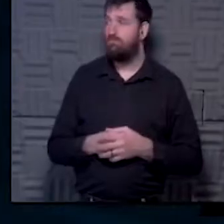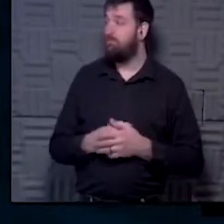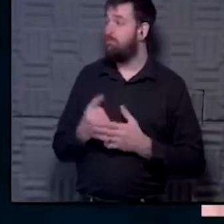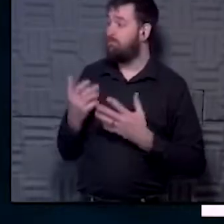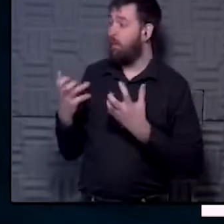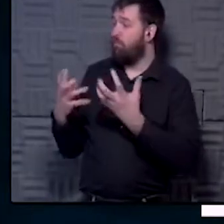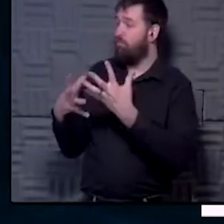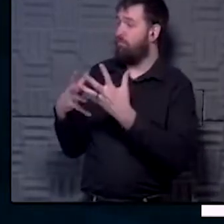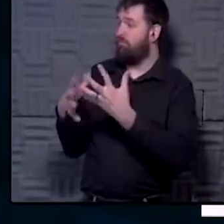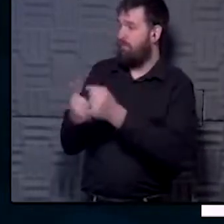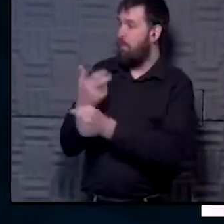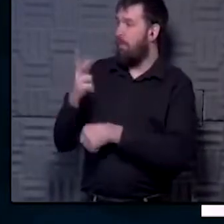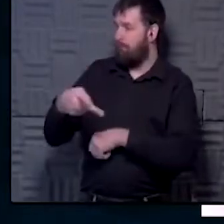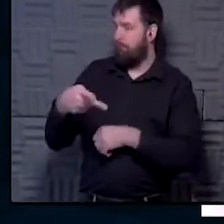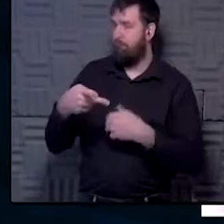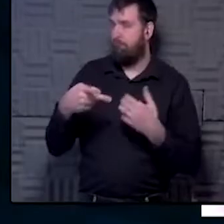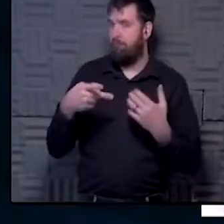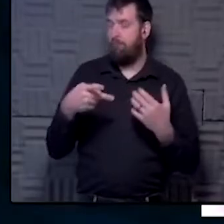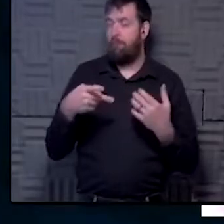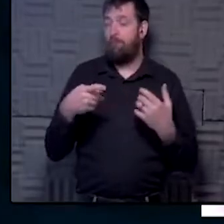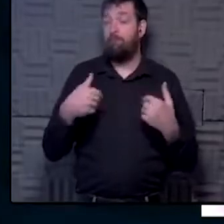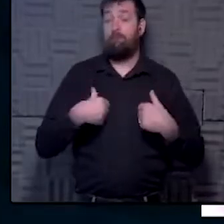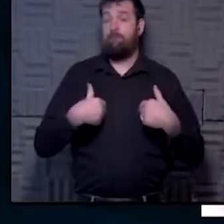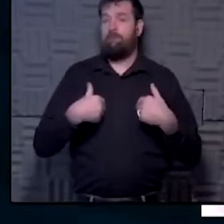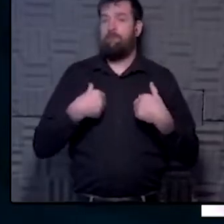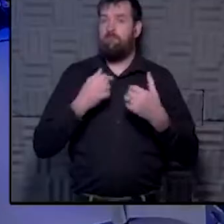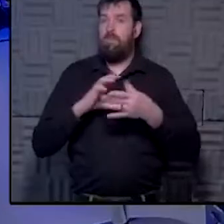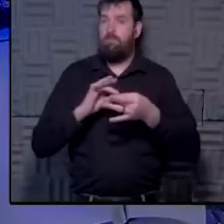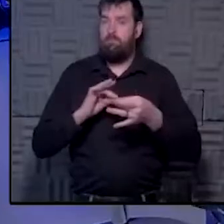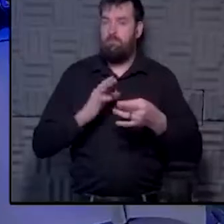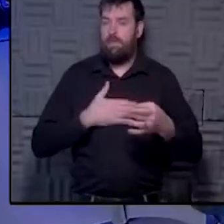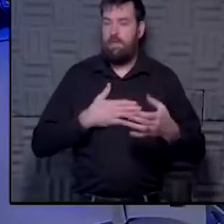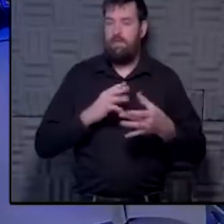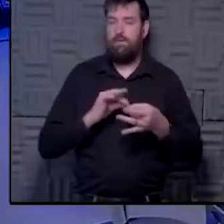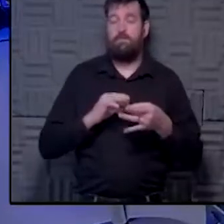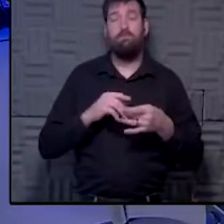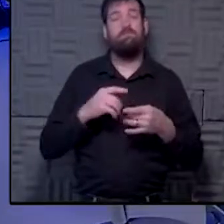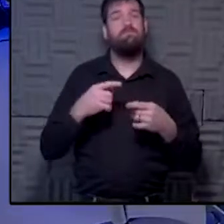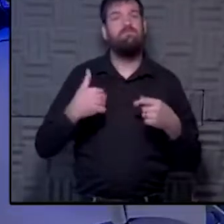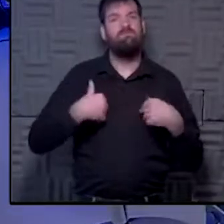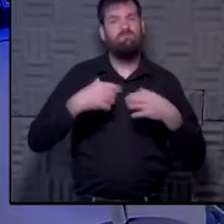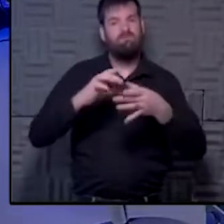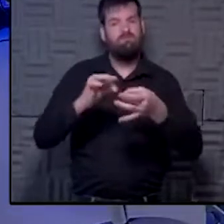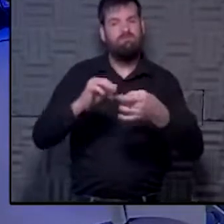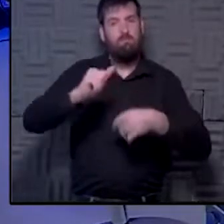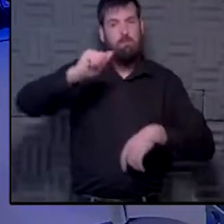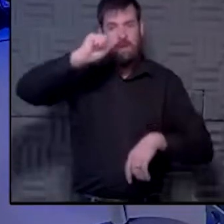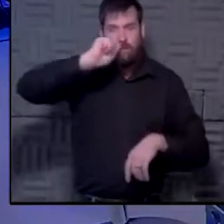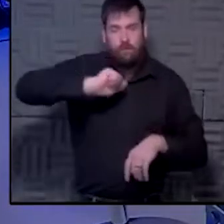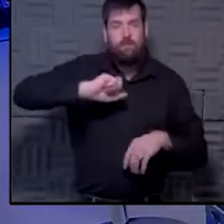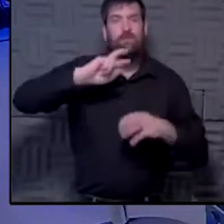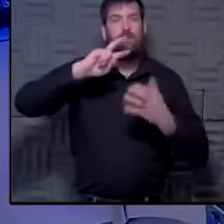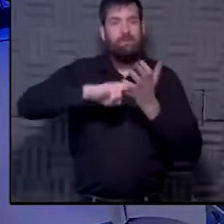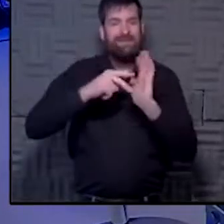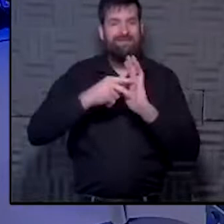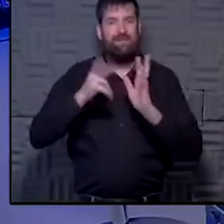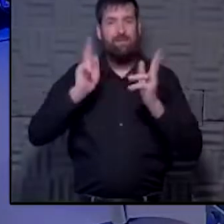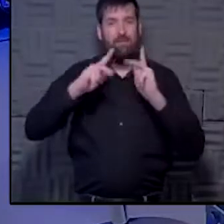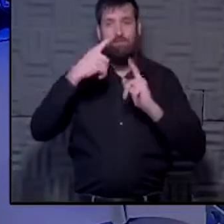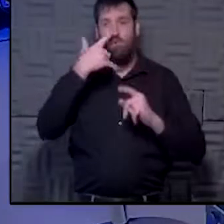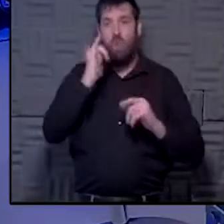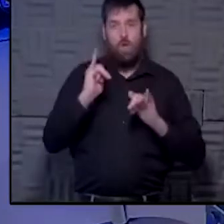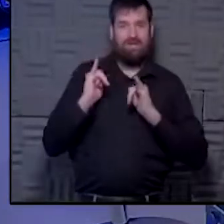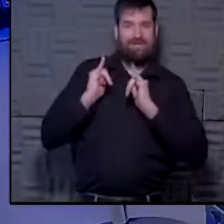would follow up with that by saying, follow up what I said. When I say let's be patient, I'm speaking primarily to people who look like